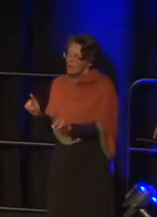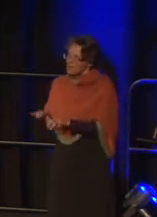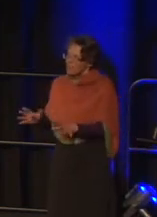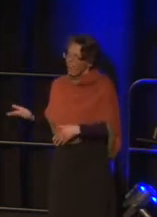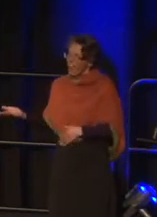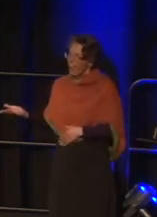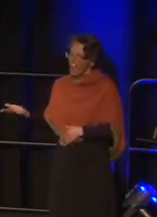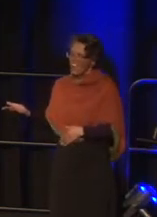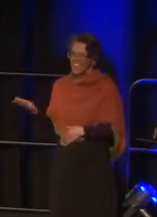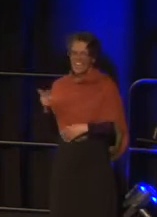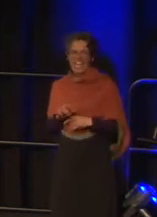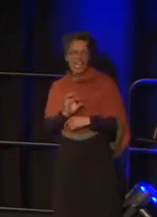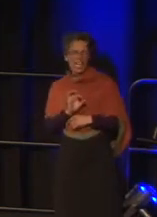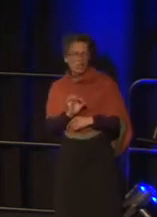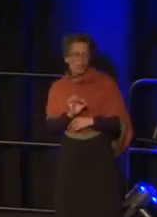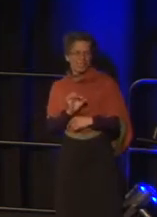In the middle, black and white.